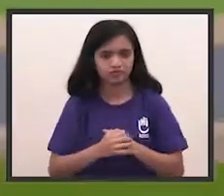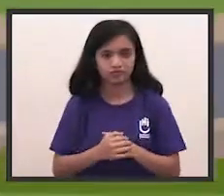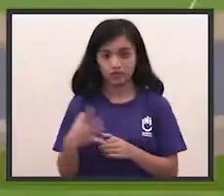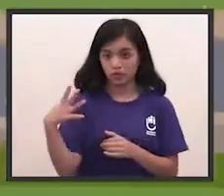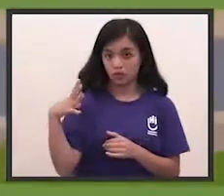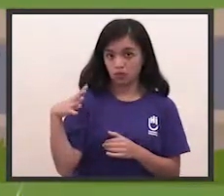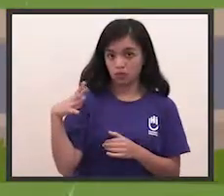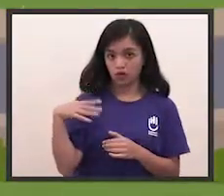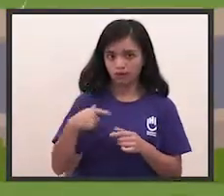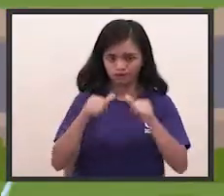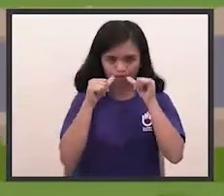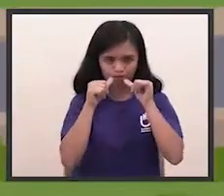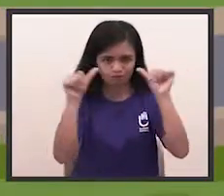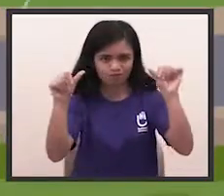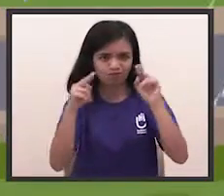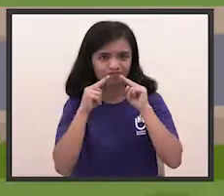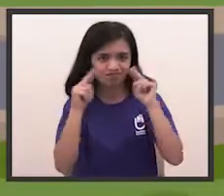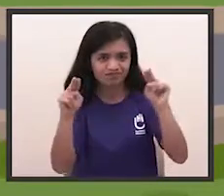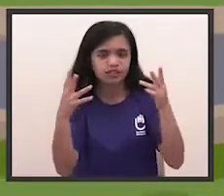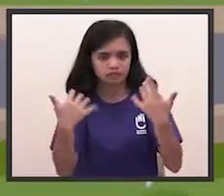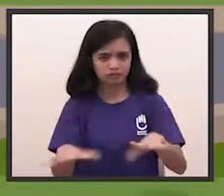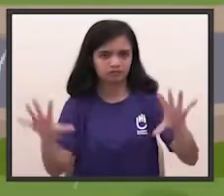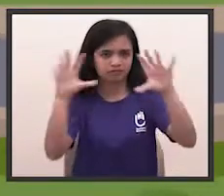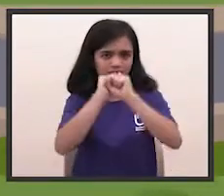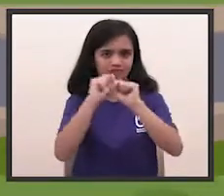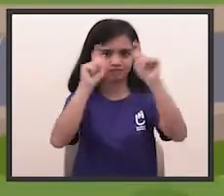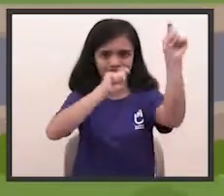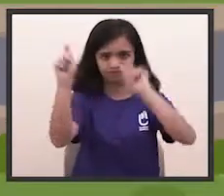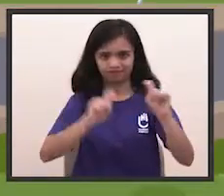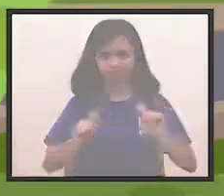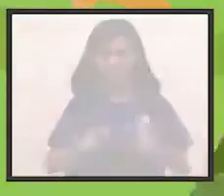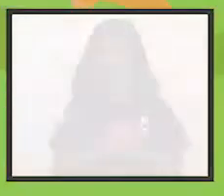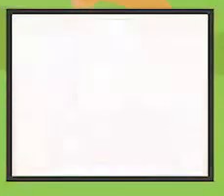for the news that the typhoon has passed.